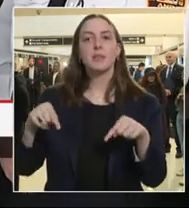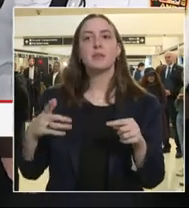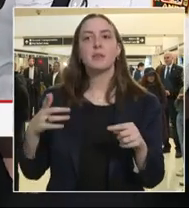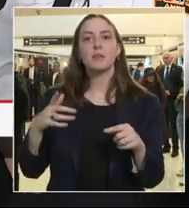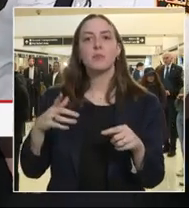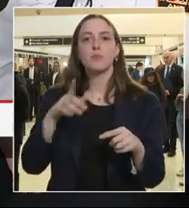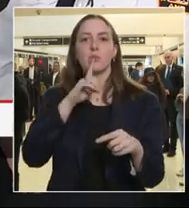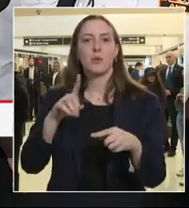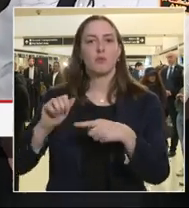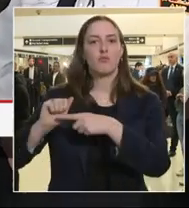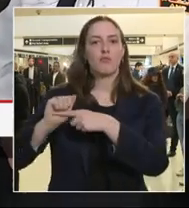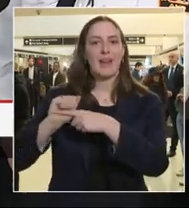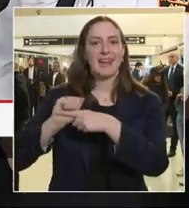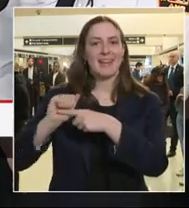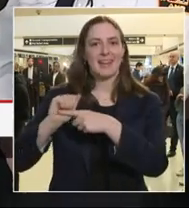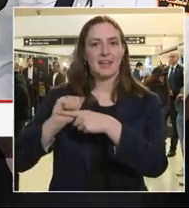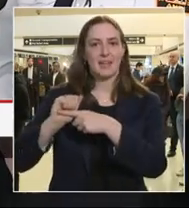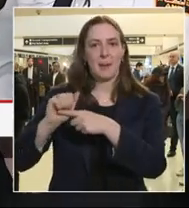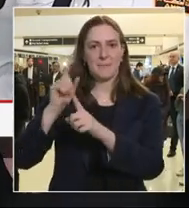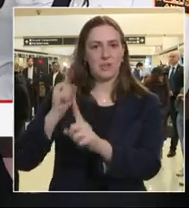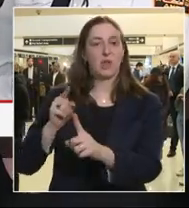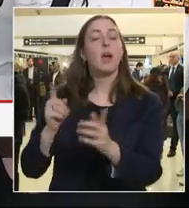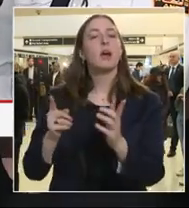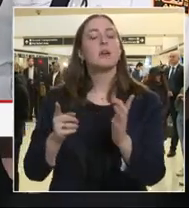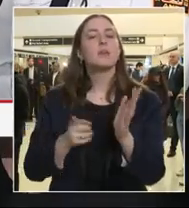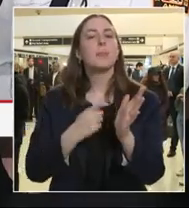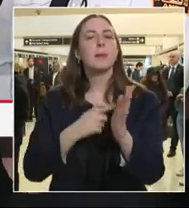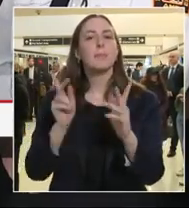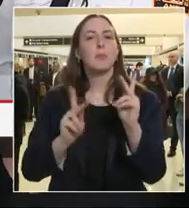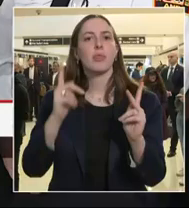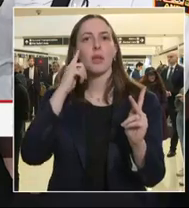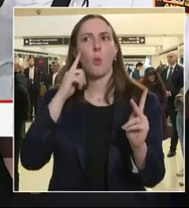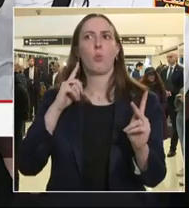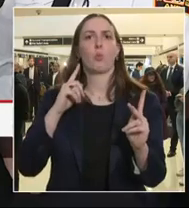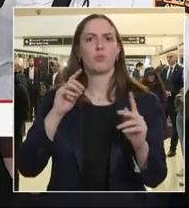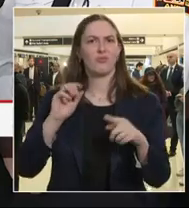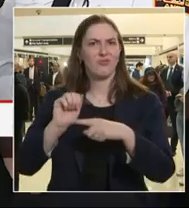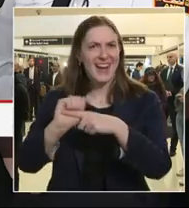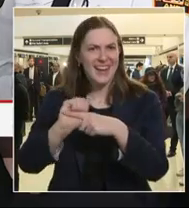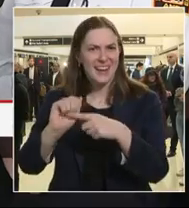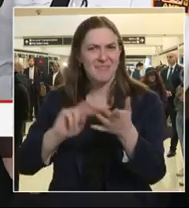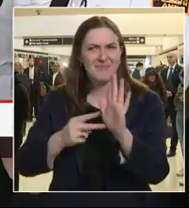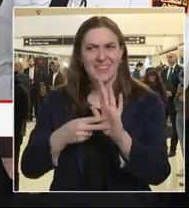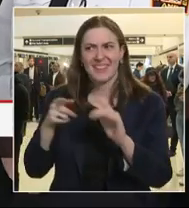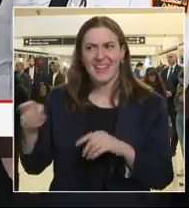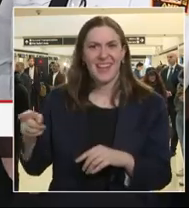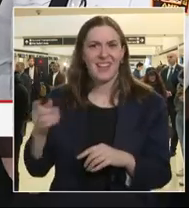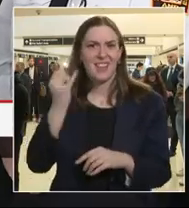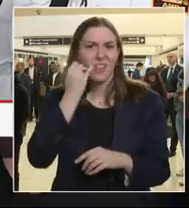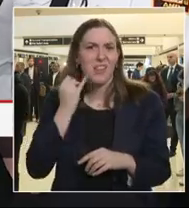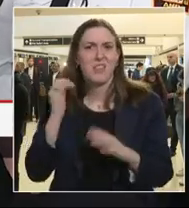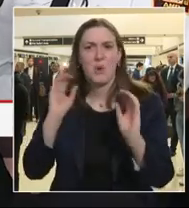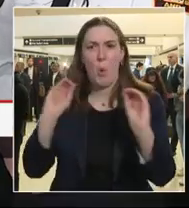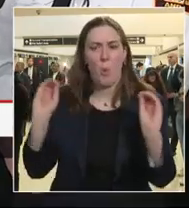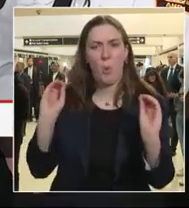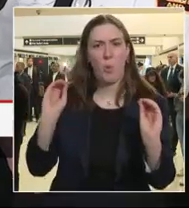training mission. Sometimes people could think that a training mission is someone who is inexperienced in the